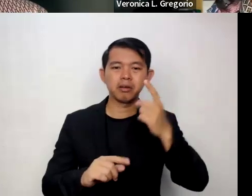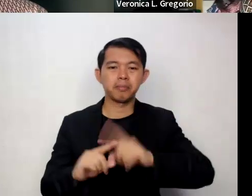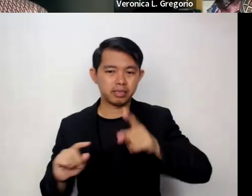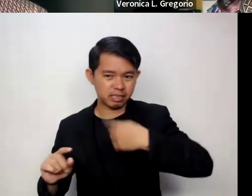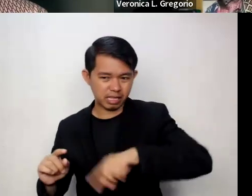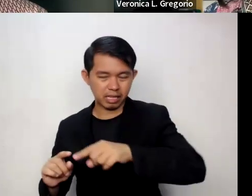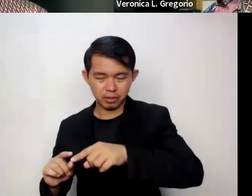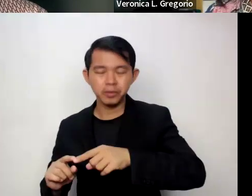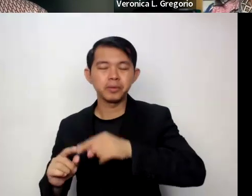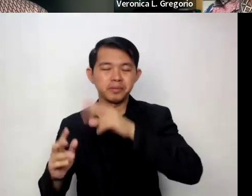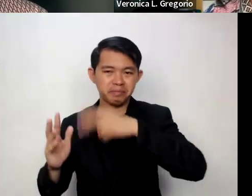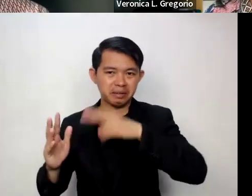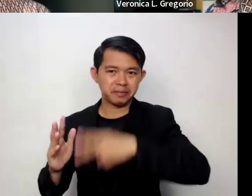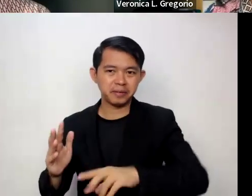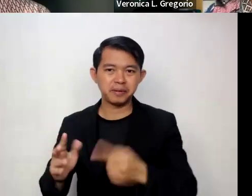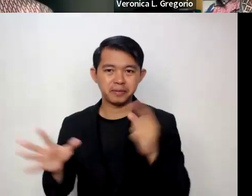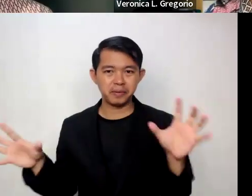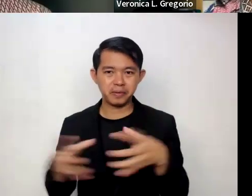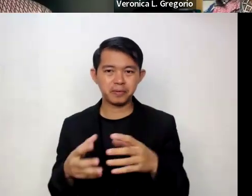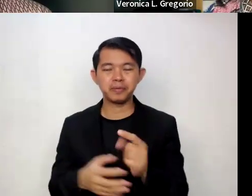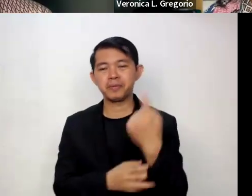ng works natin, no? So when we talk about